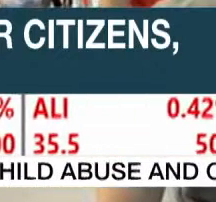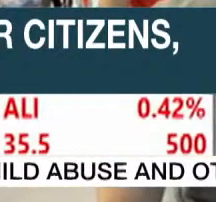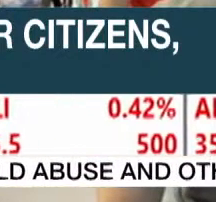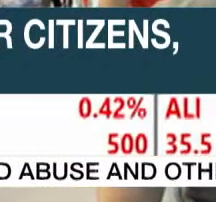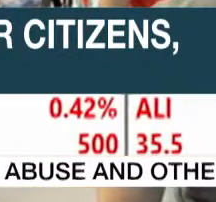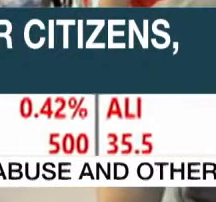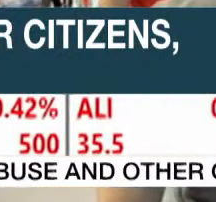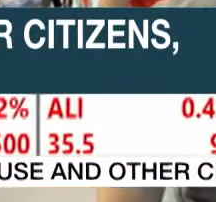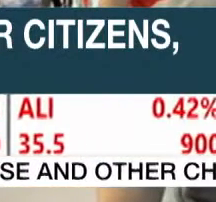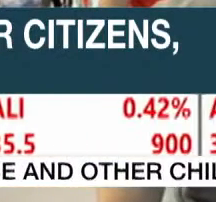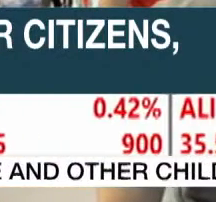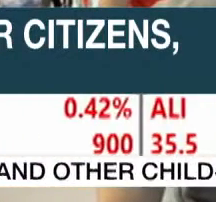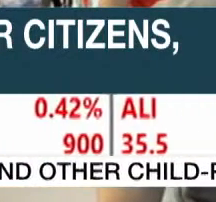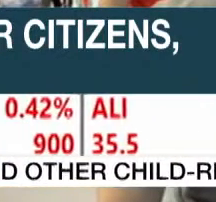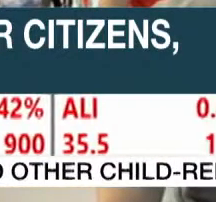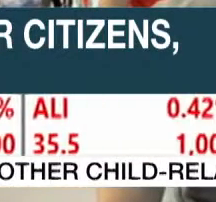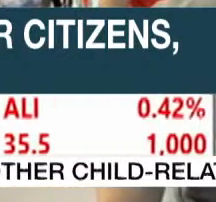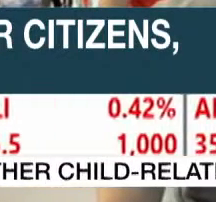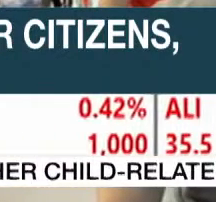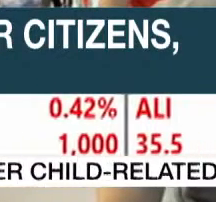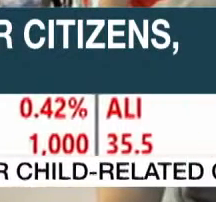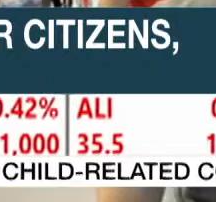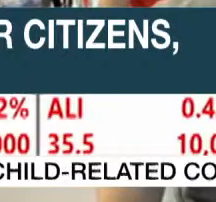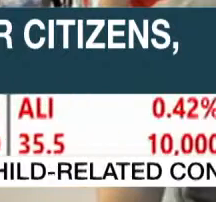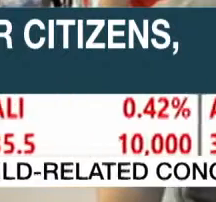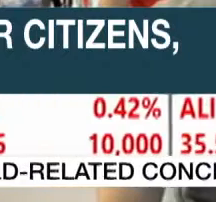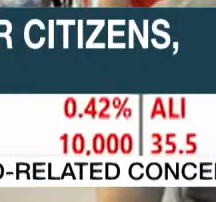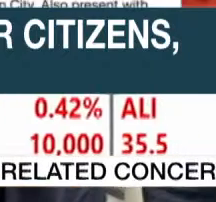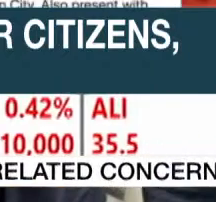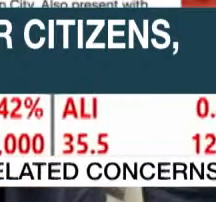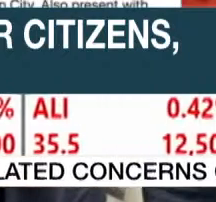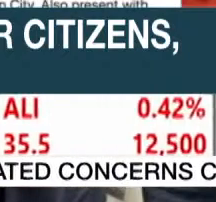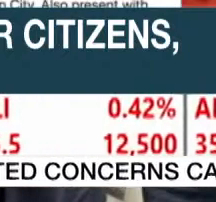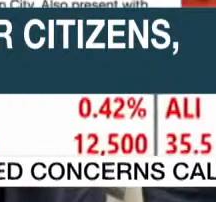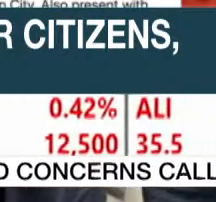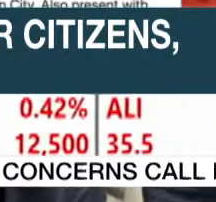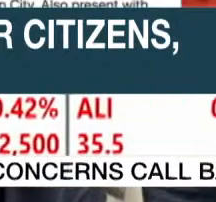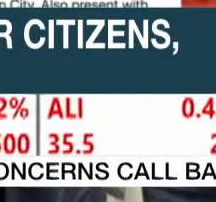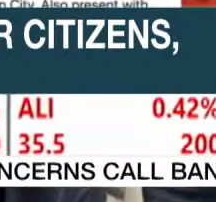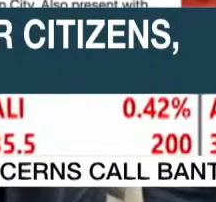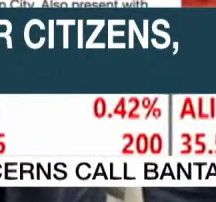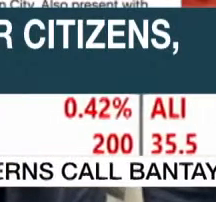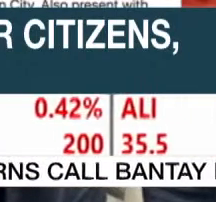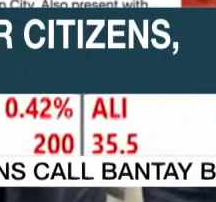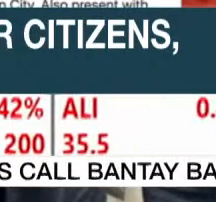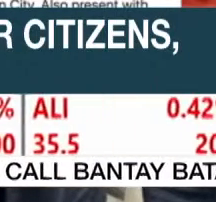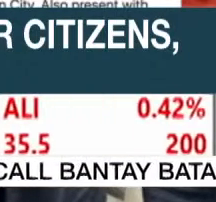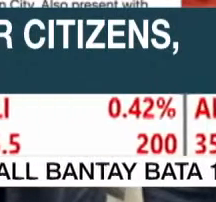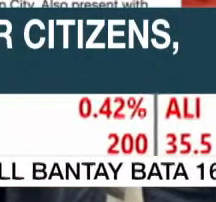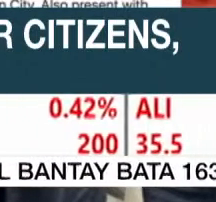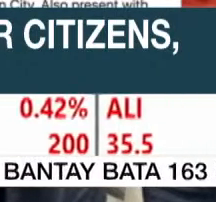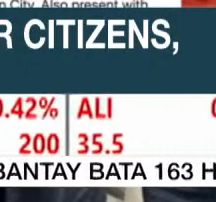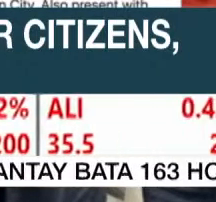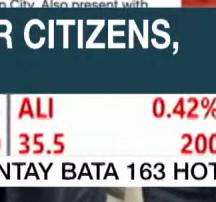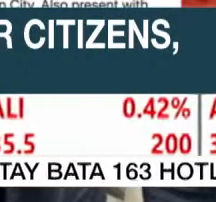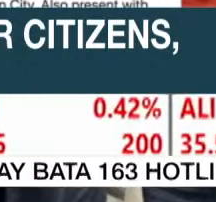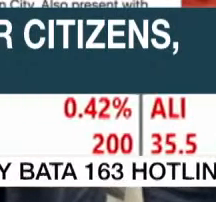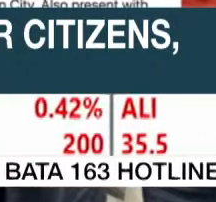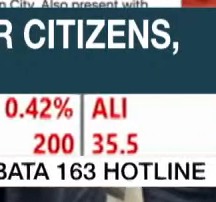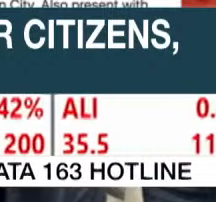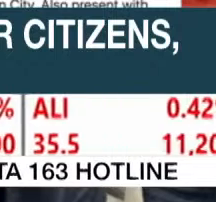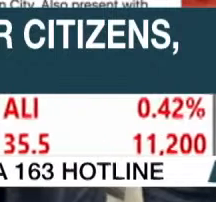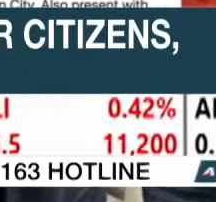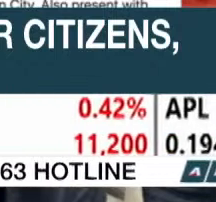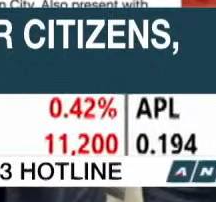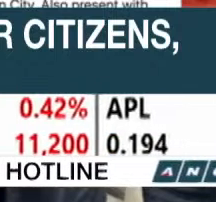300 senior citizens today, simultaneously also with those persons with comorbidities. AstraZeneca vaccines are